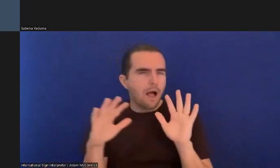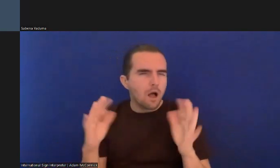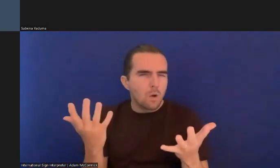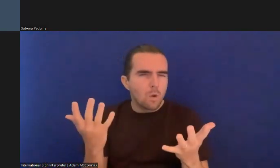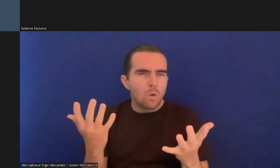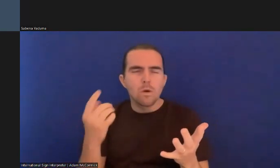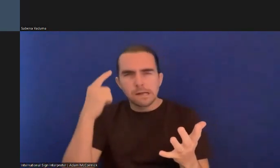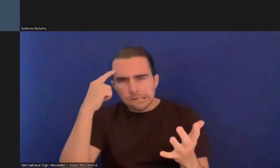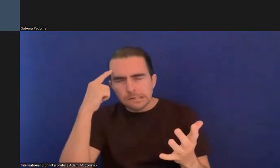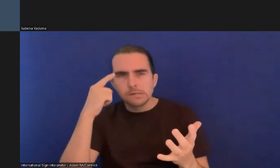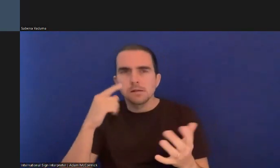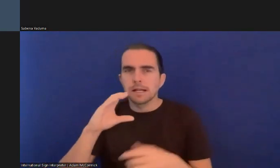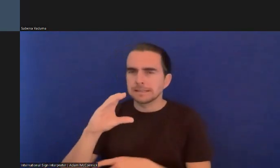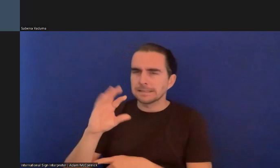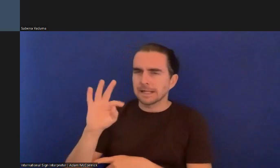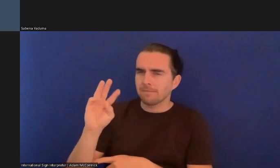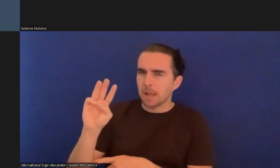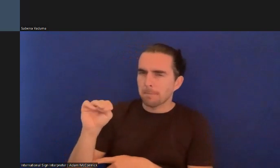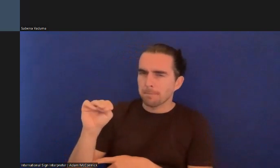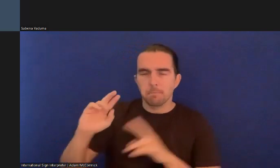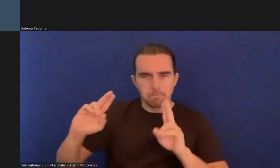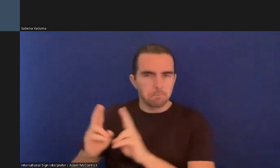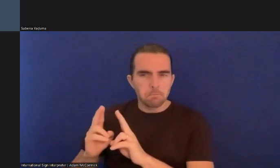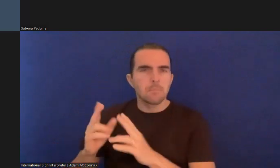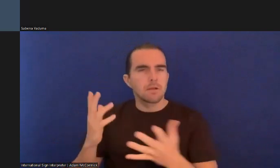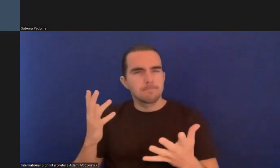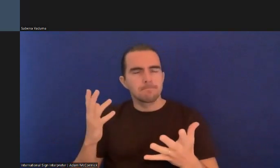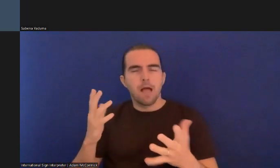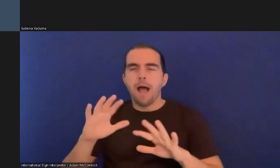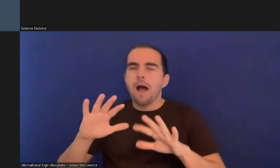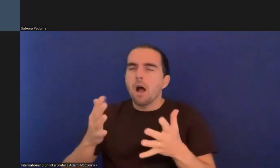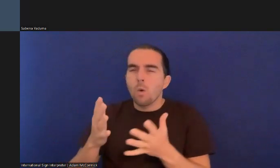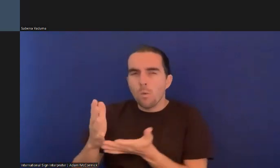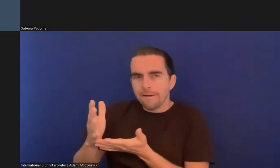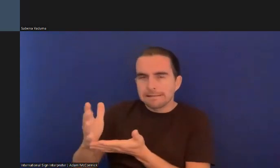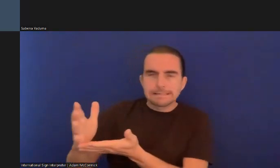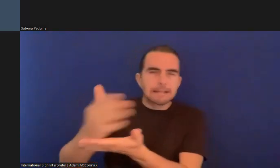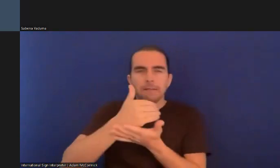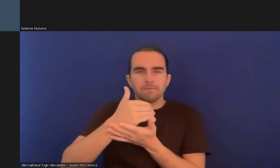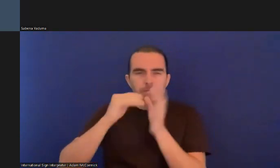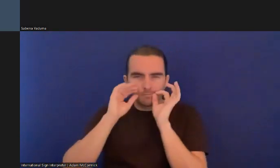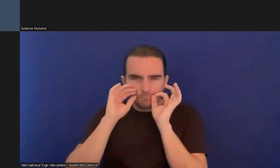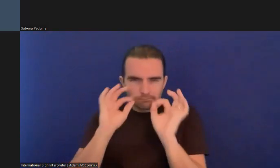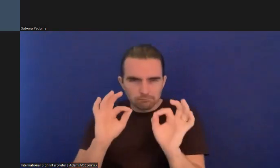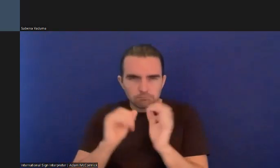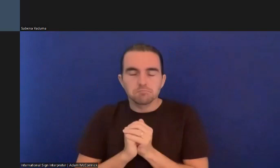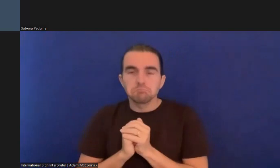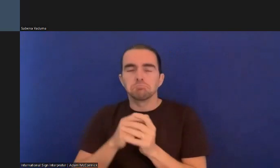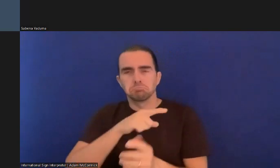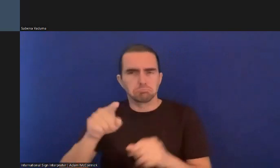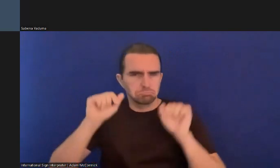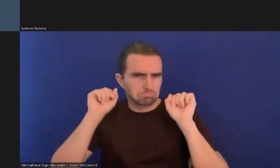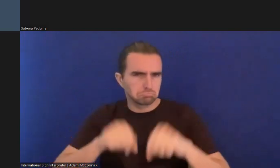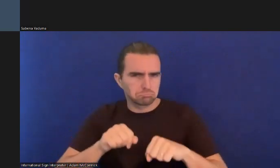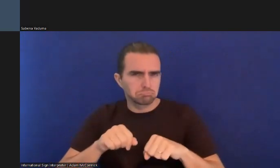accessible, and inclusive is not a tick box activity. In this webinar,